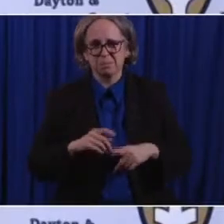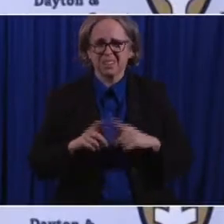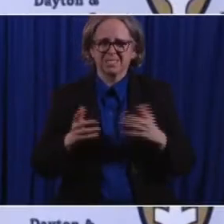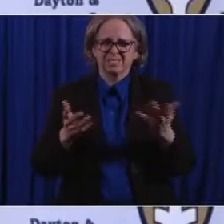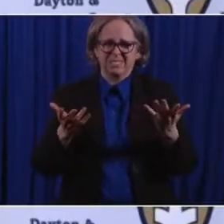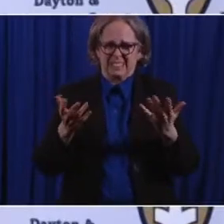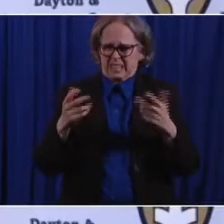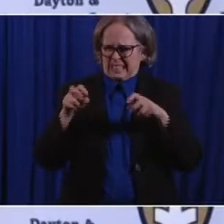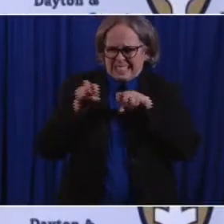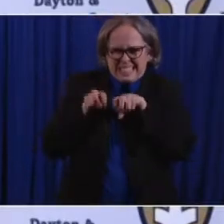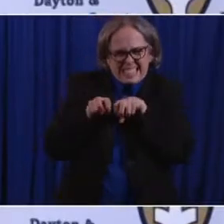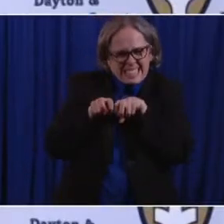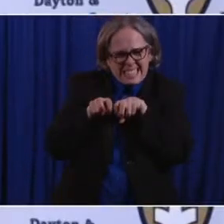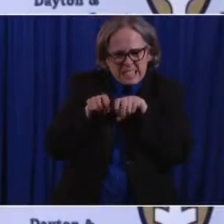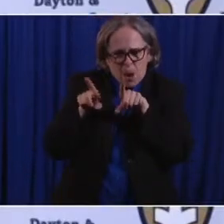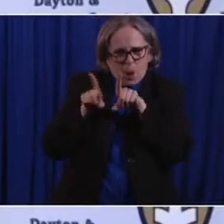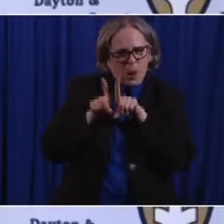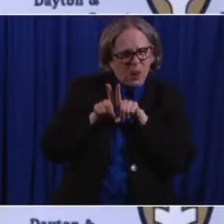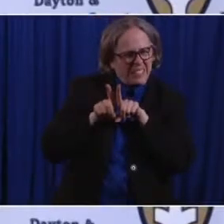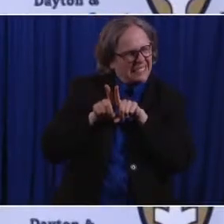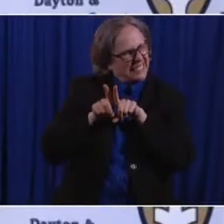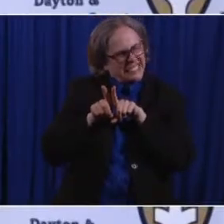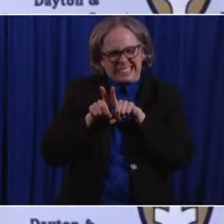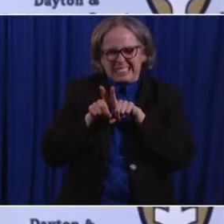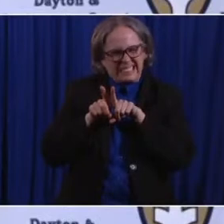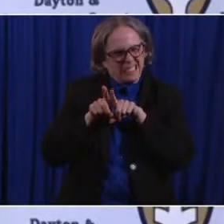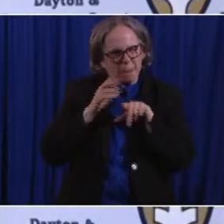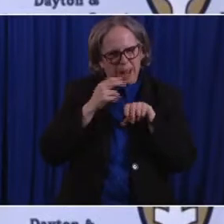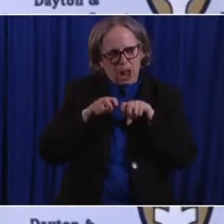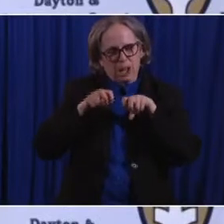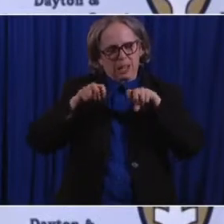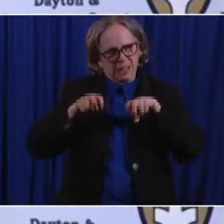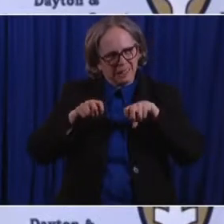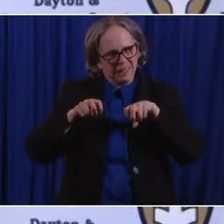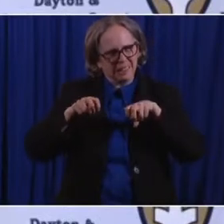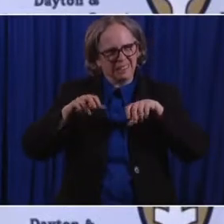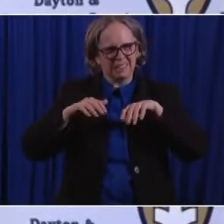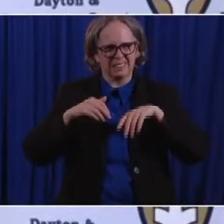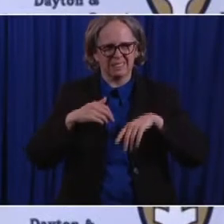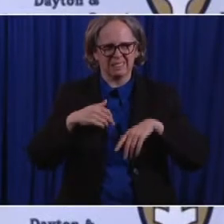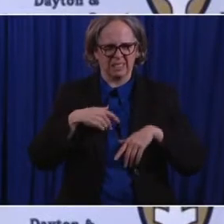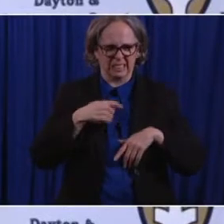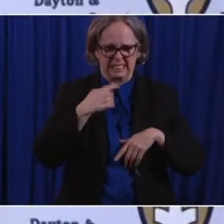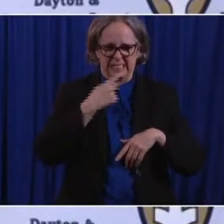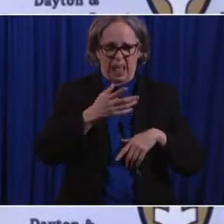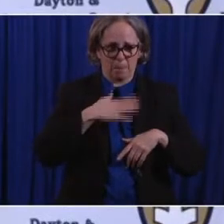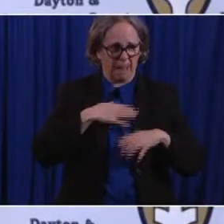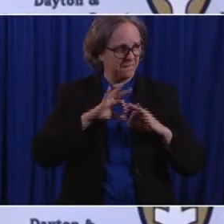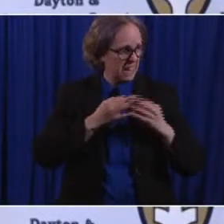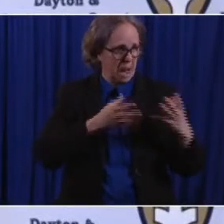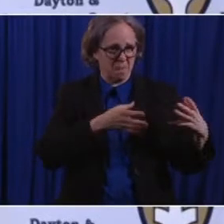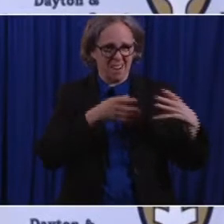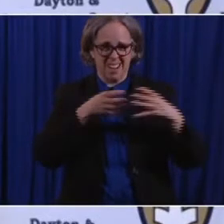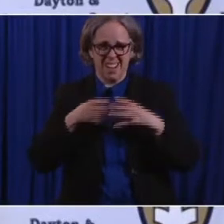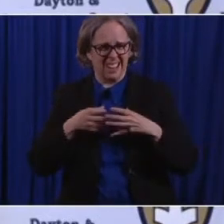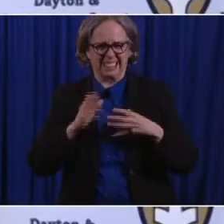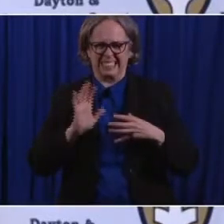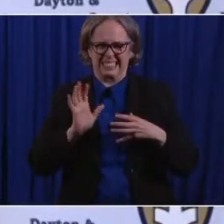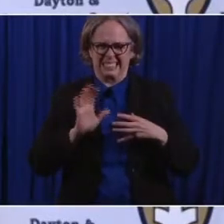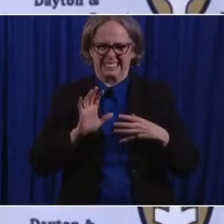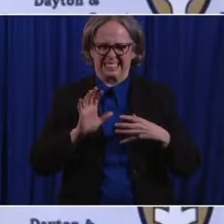proximity, it would not be a place where I would advise my family to go. It would not be a place that I would